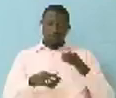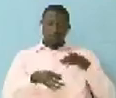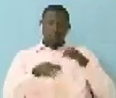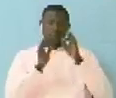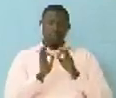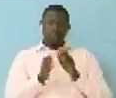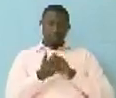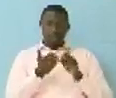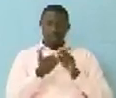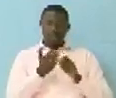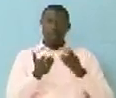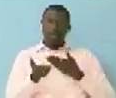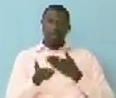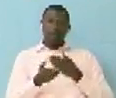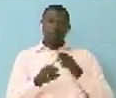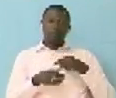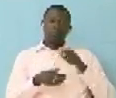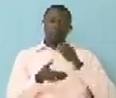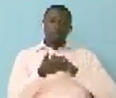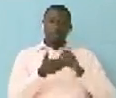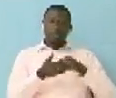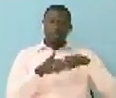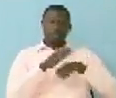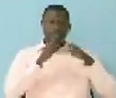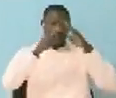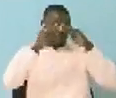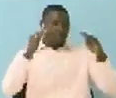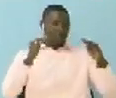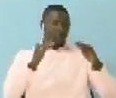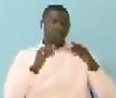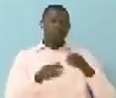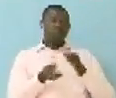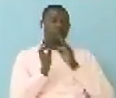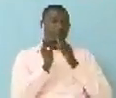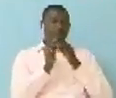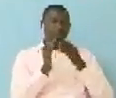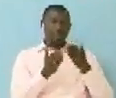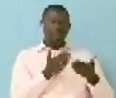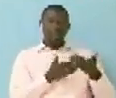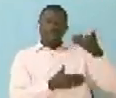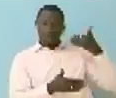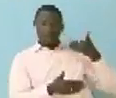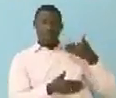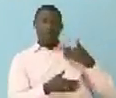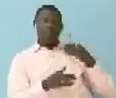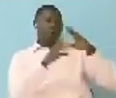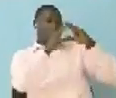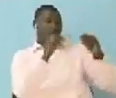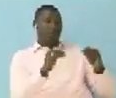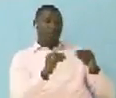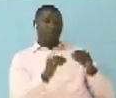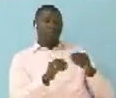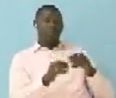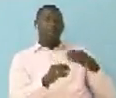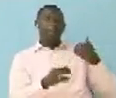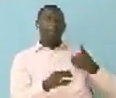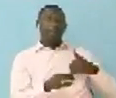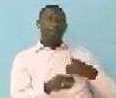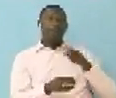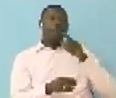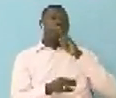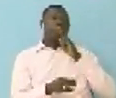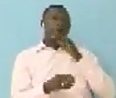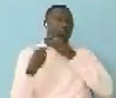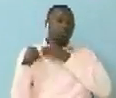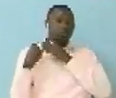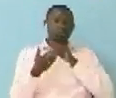would have said before this panel that there was an office that was assigned. The statement taker will stay in that office, and then anybody